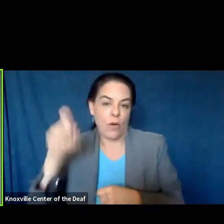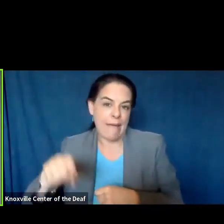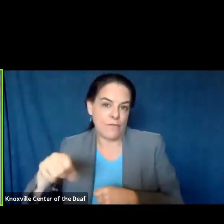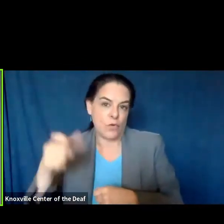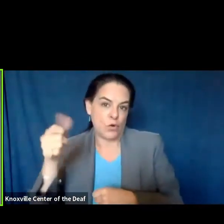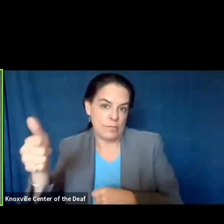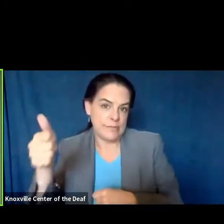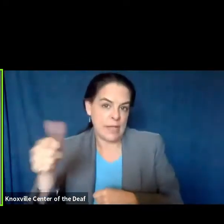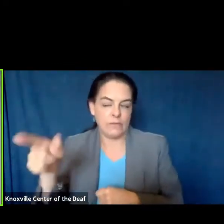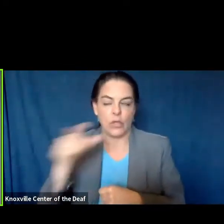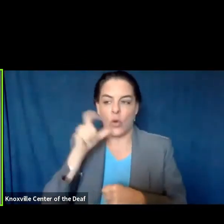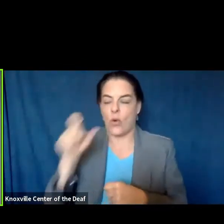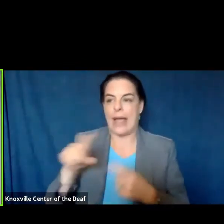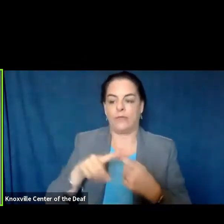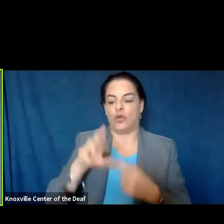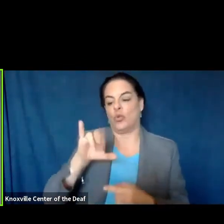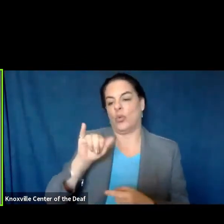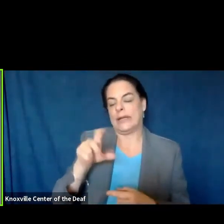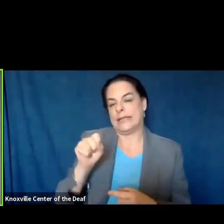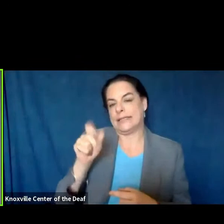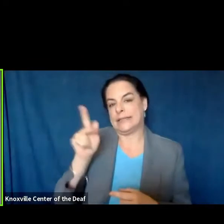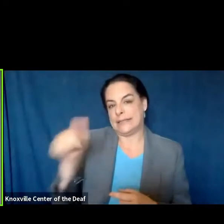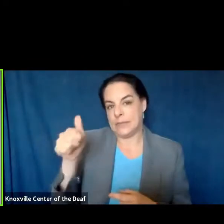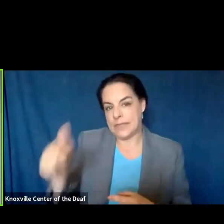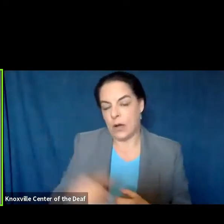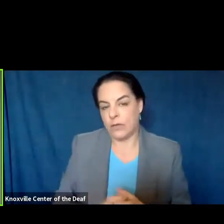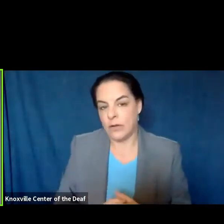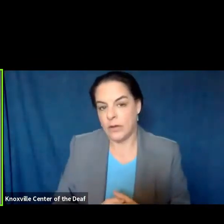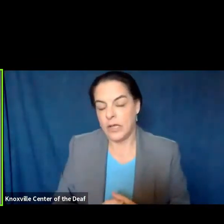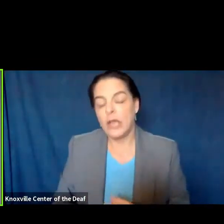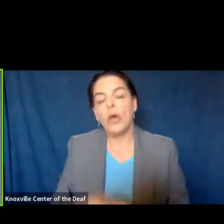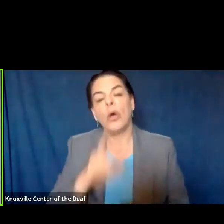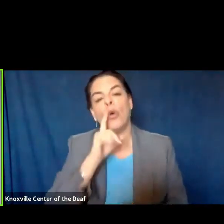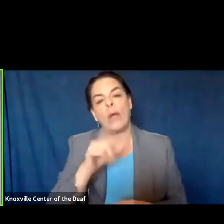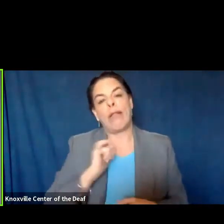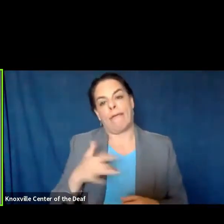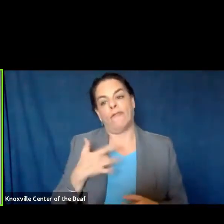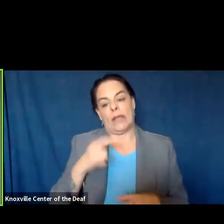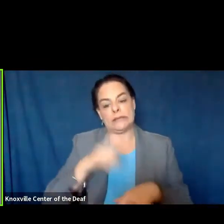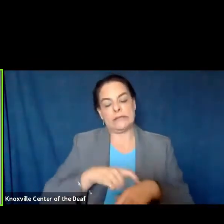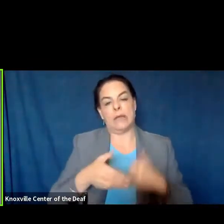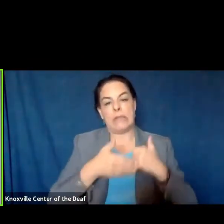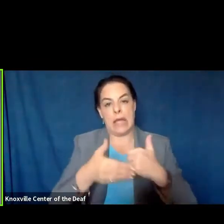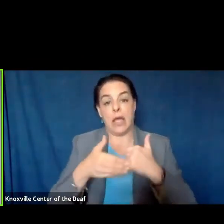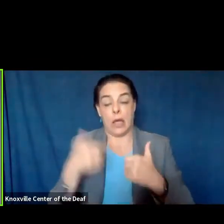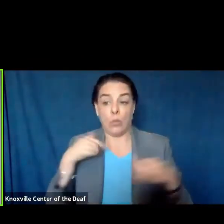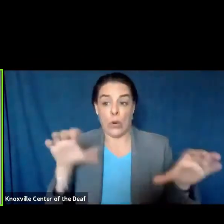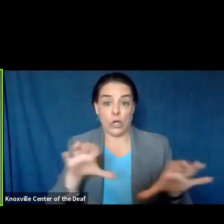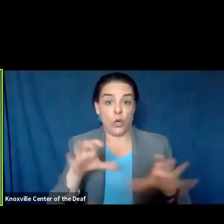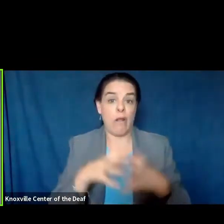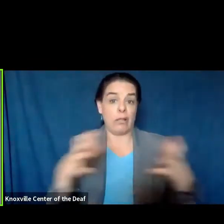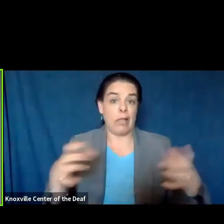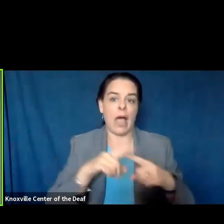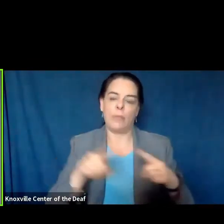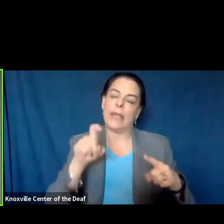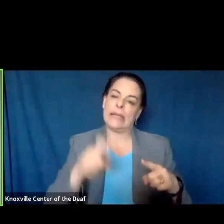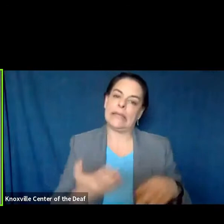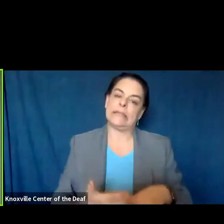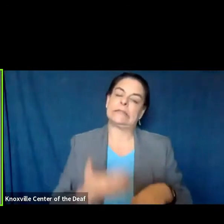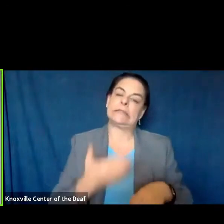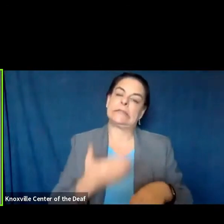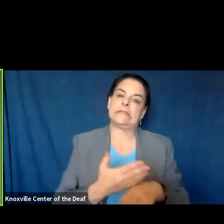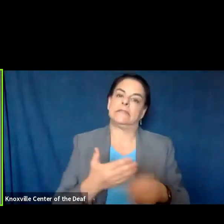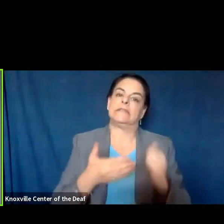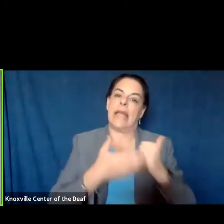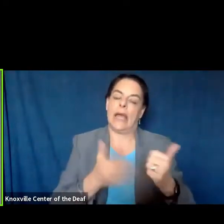so they don't have to put themselves at risk. I think it's really time for us to help out. We've been doing it a lot, but really step up our efforts to help out our